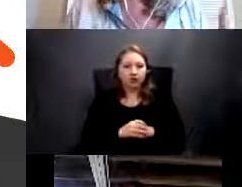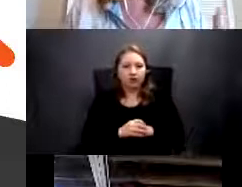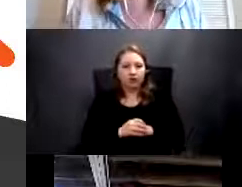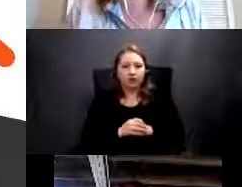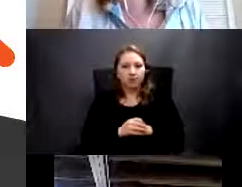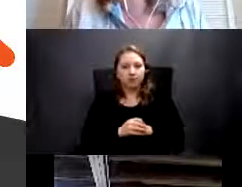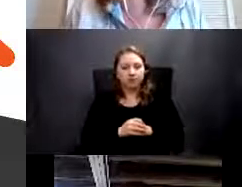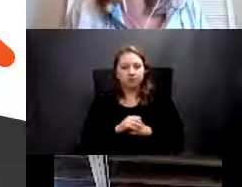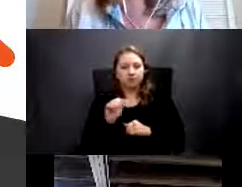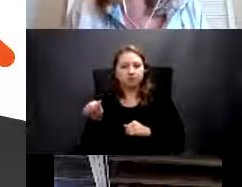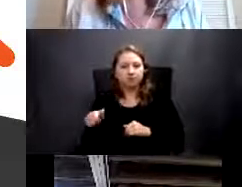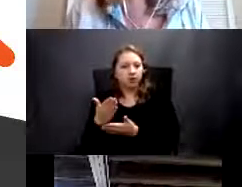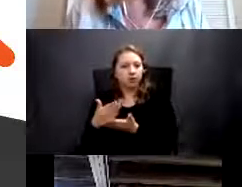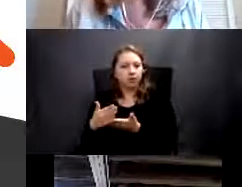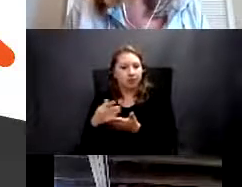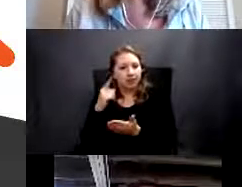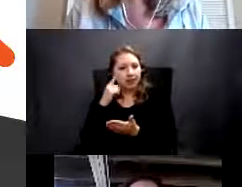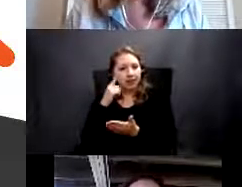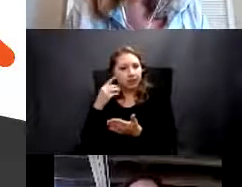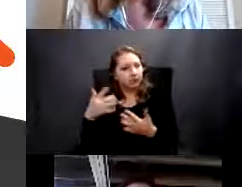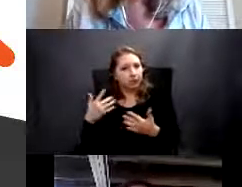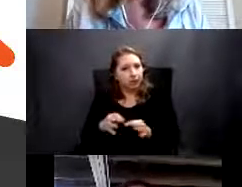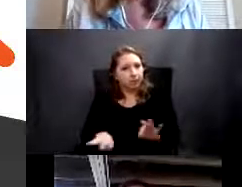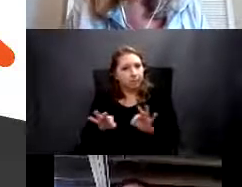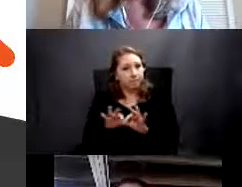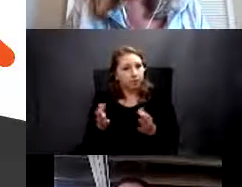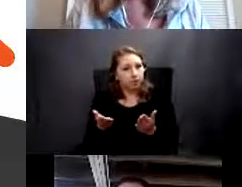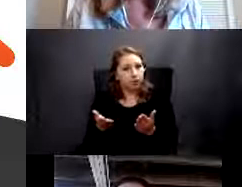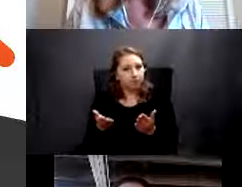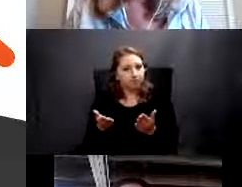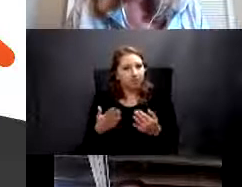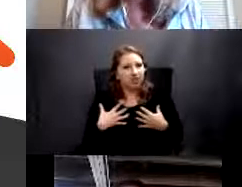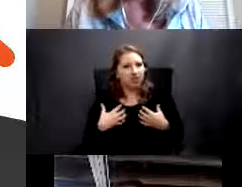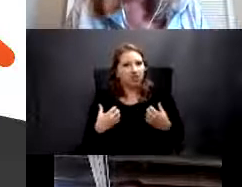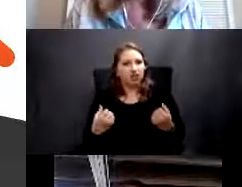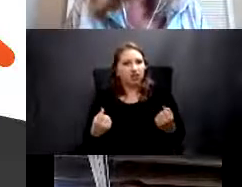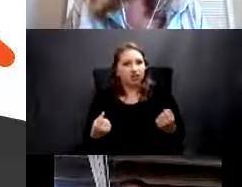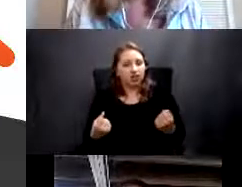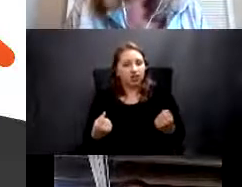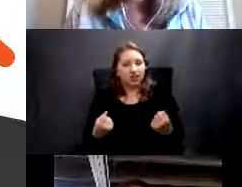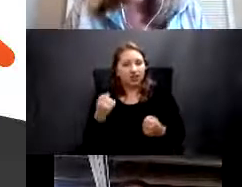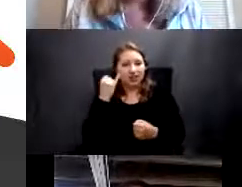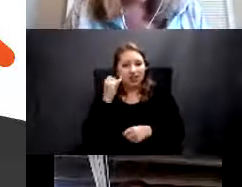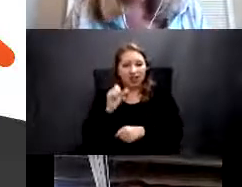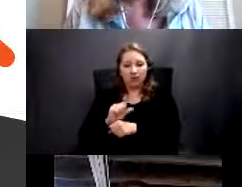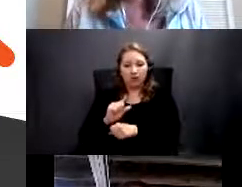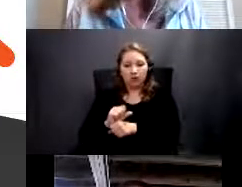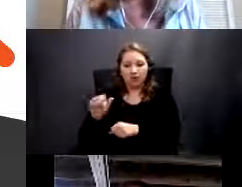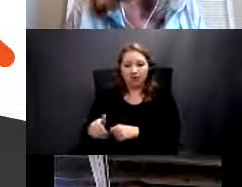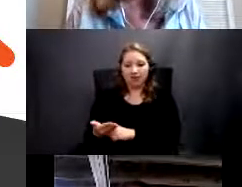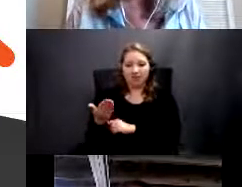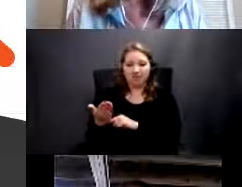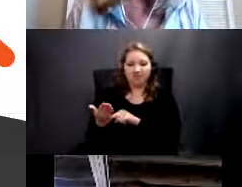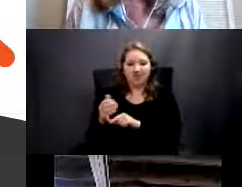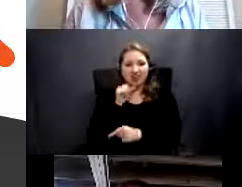The other piece that I think is really, really important is having the courage to say no to work that does not fit with who